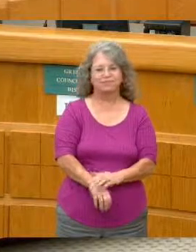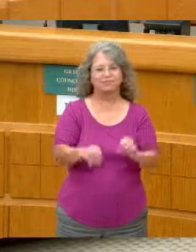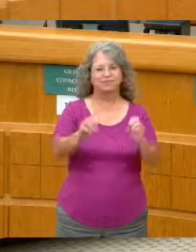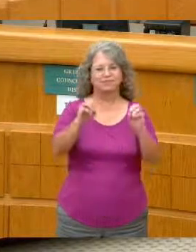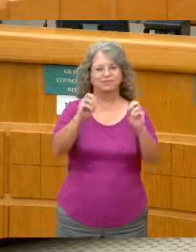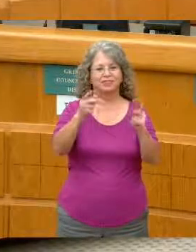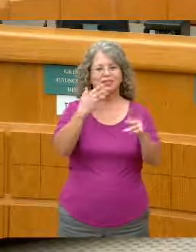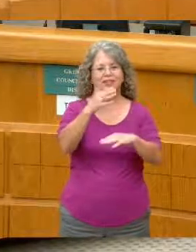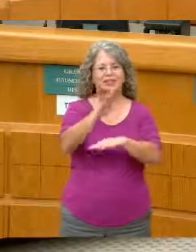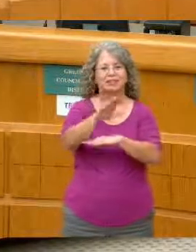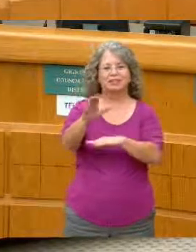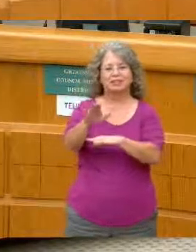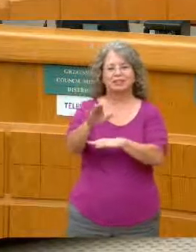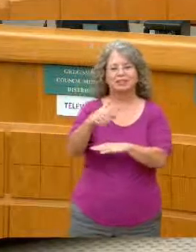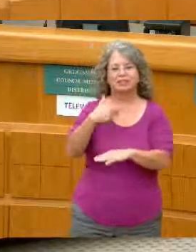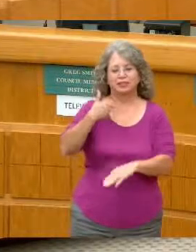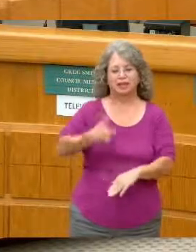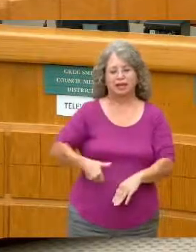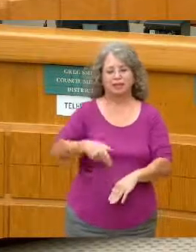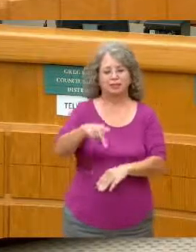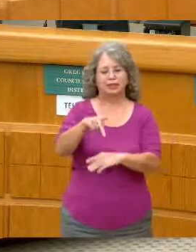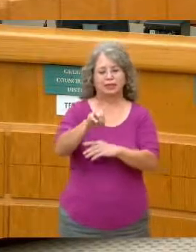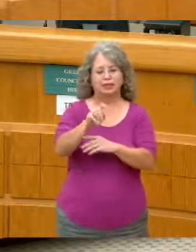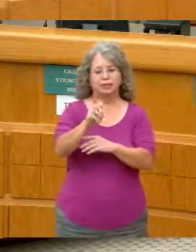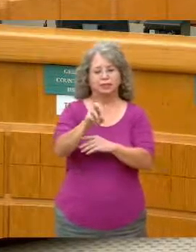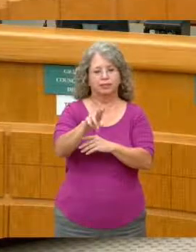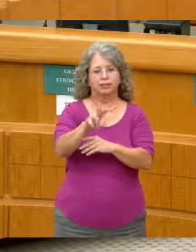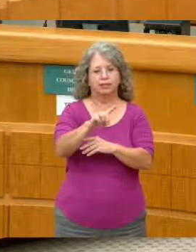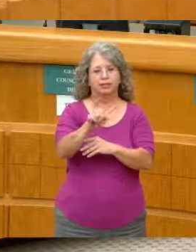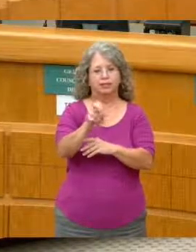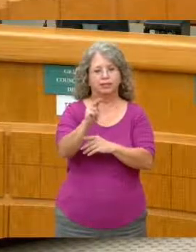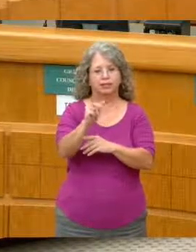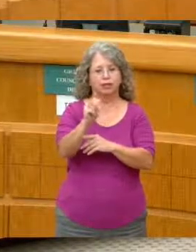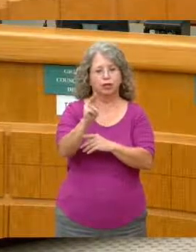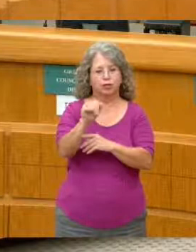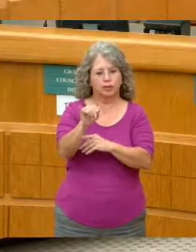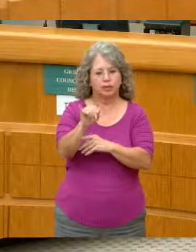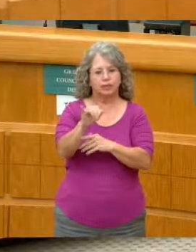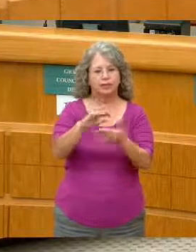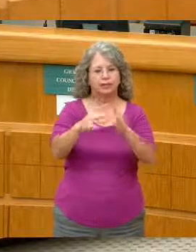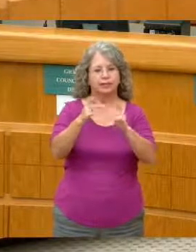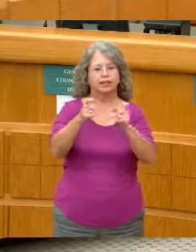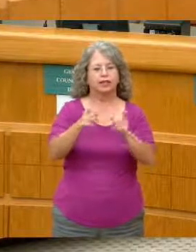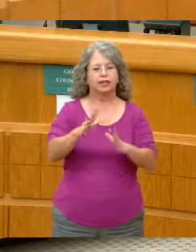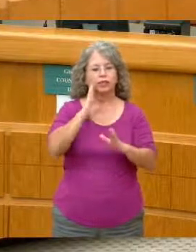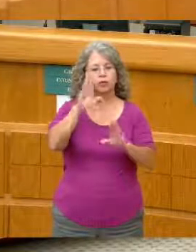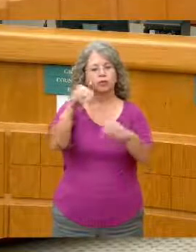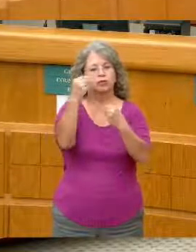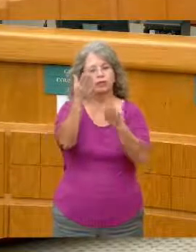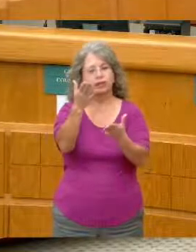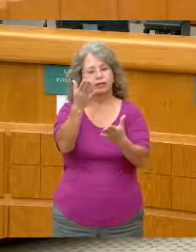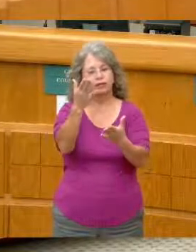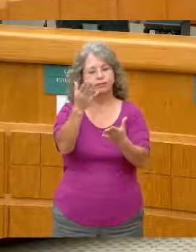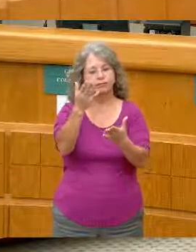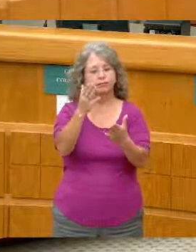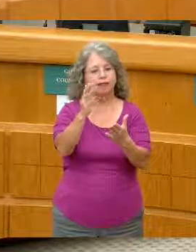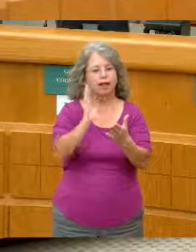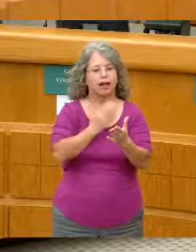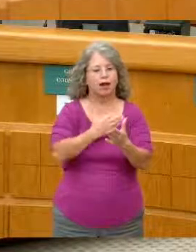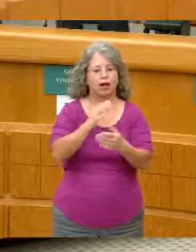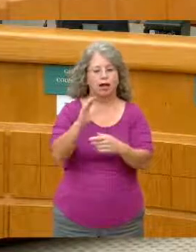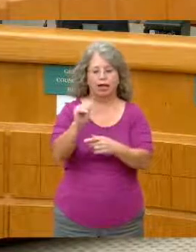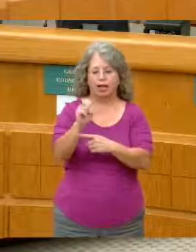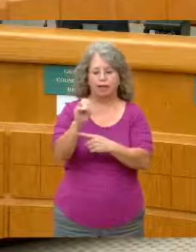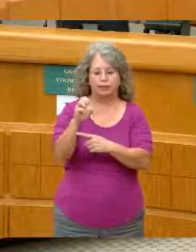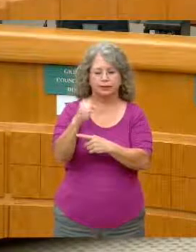Hi, Tony. Okay, good afternoon, everybody. I'm Peter Zanoni, Corpus Christi's city manager. I'm going to provide you an update on our